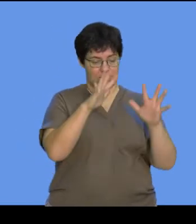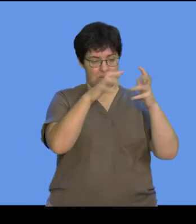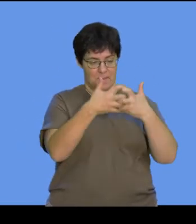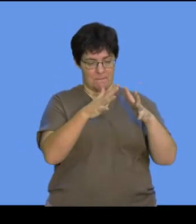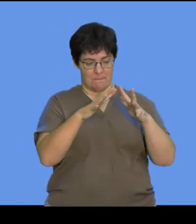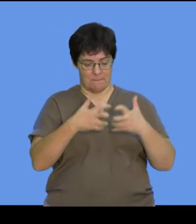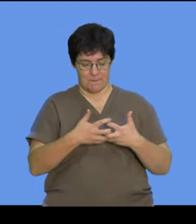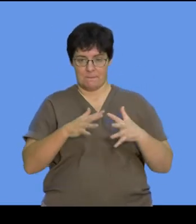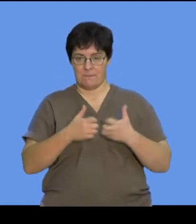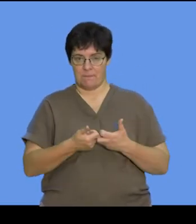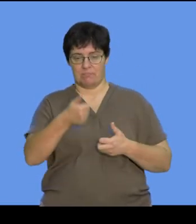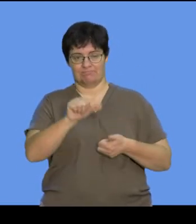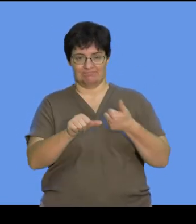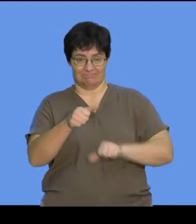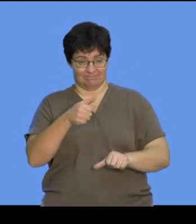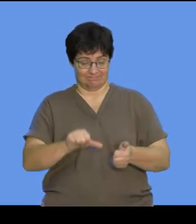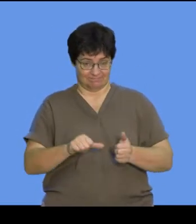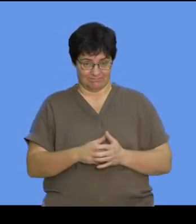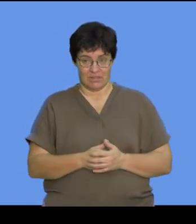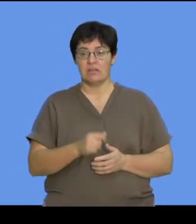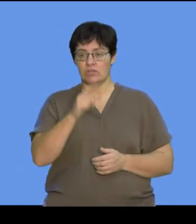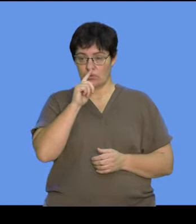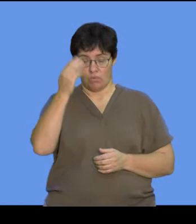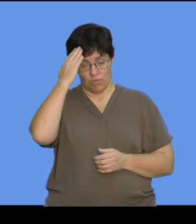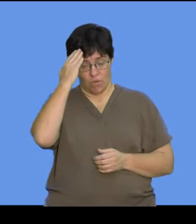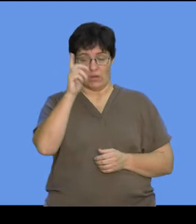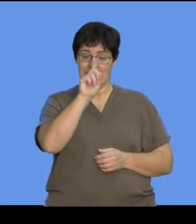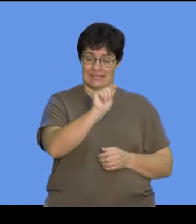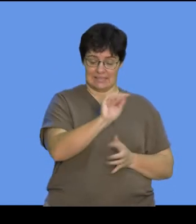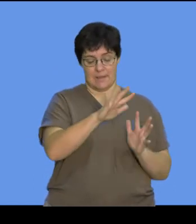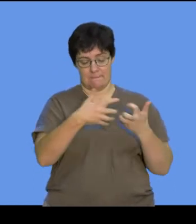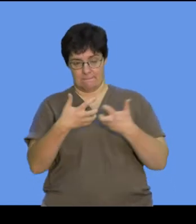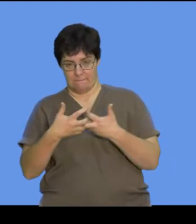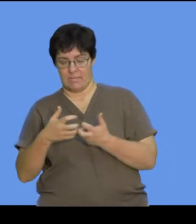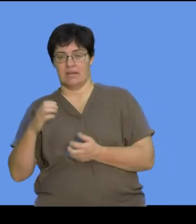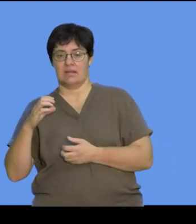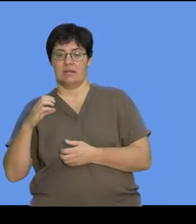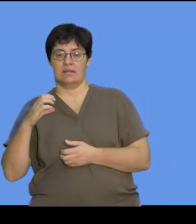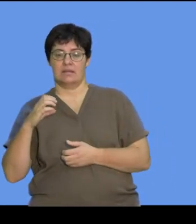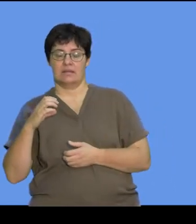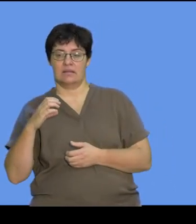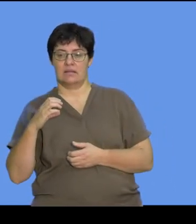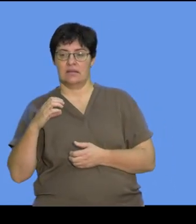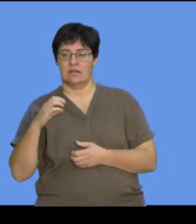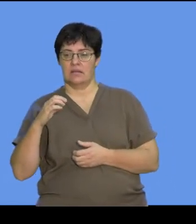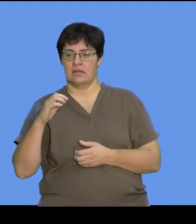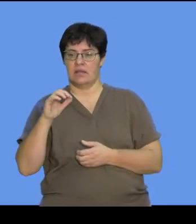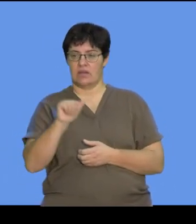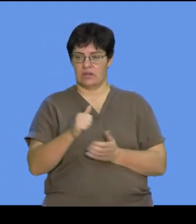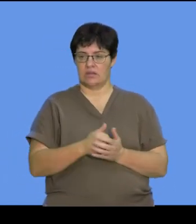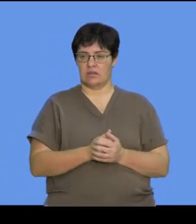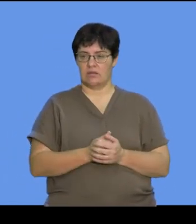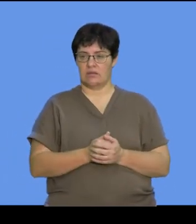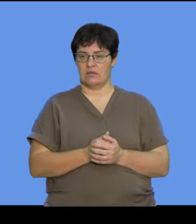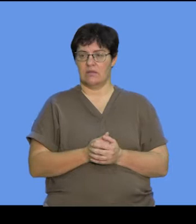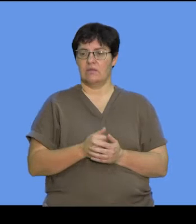base pair in the following order. So you'll know that a thymine will base pair with the cytosine, and likewise